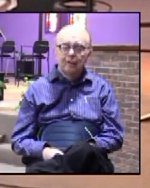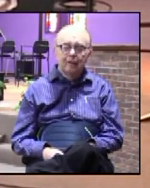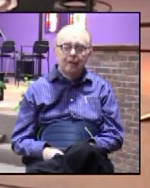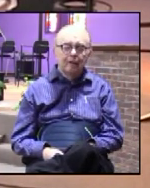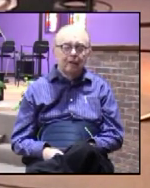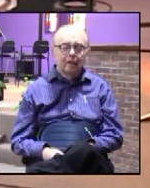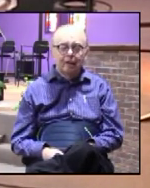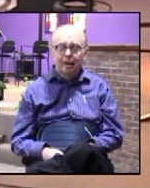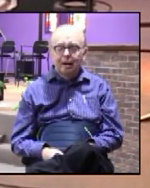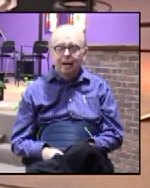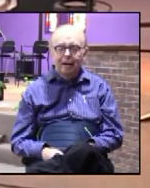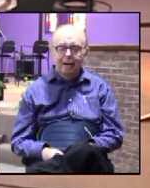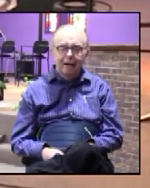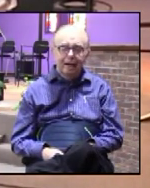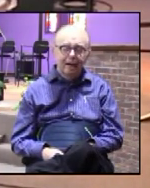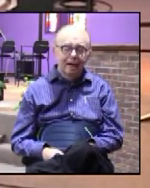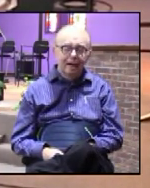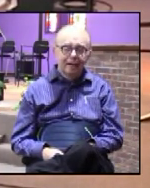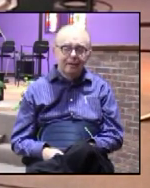Huh?